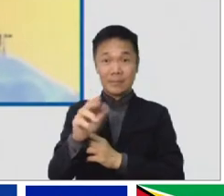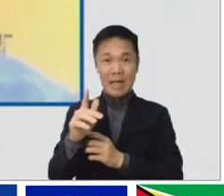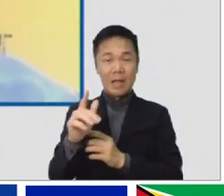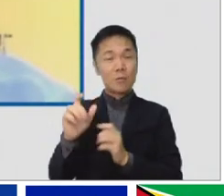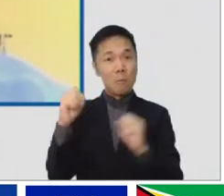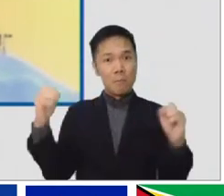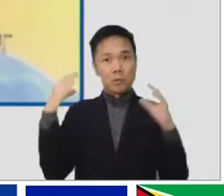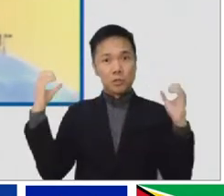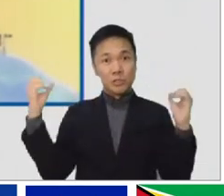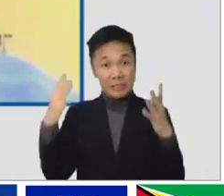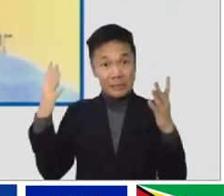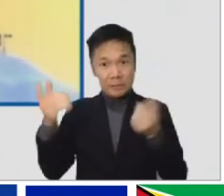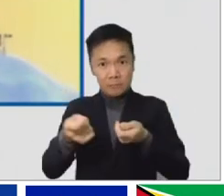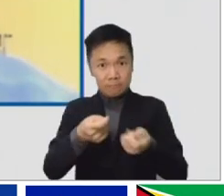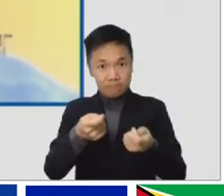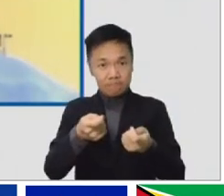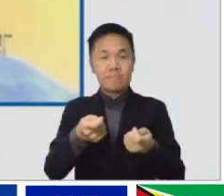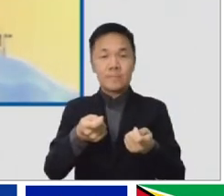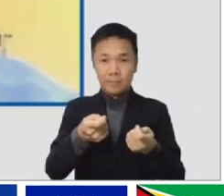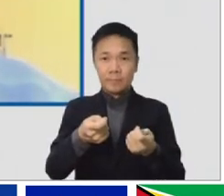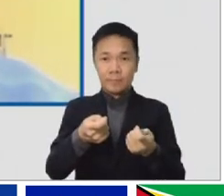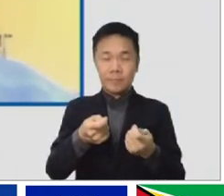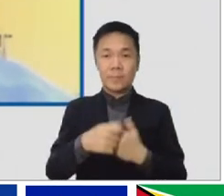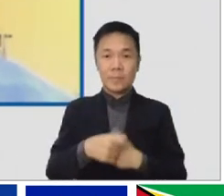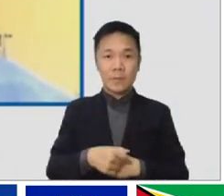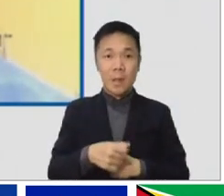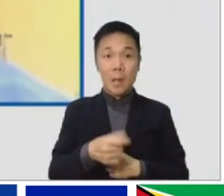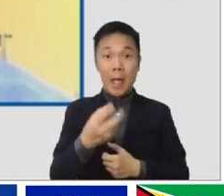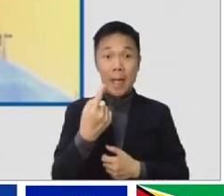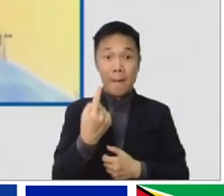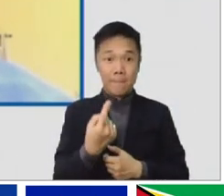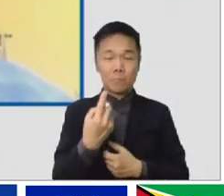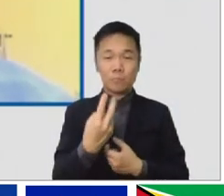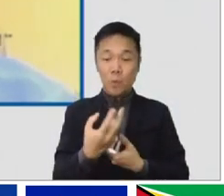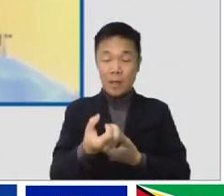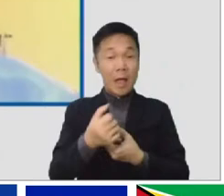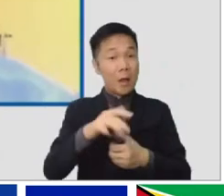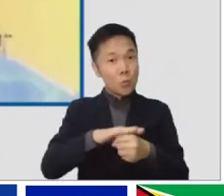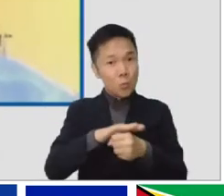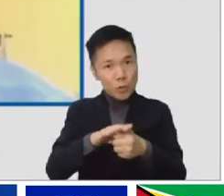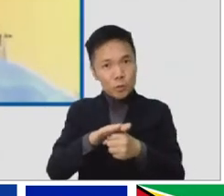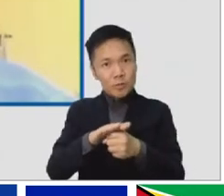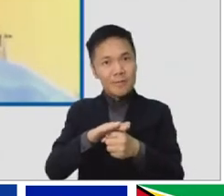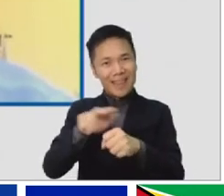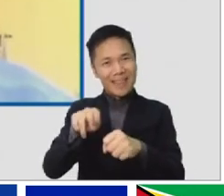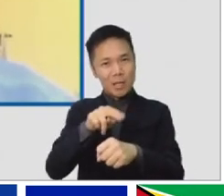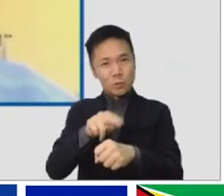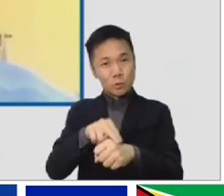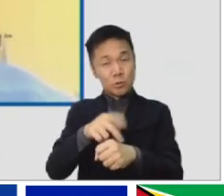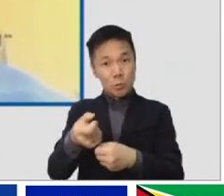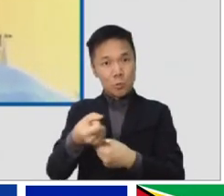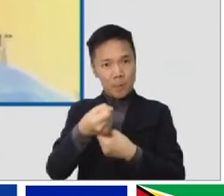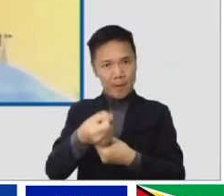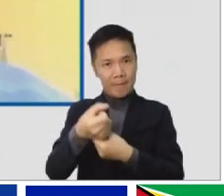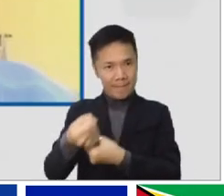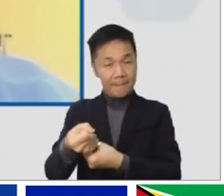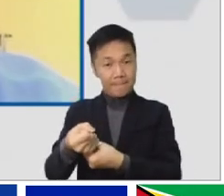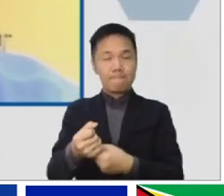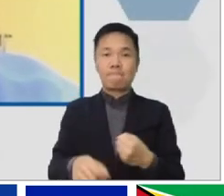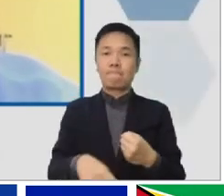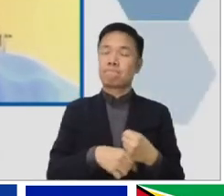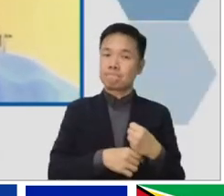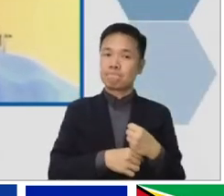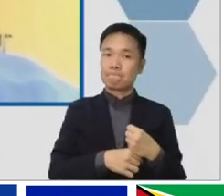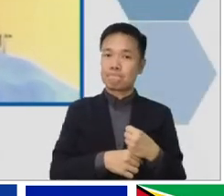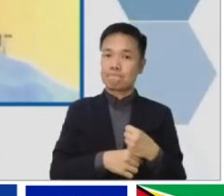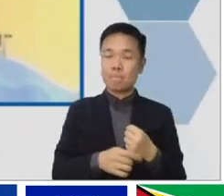areas, where we are represented by regional and national bodies. And we also have, very importantly, because of the